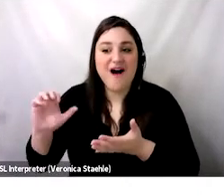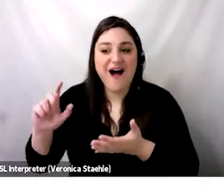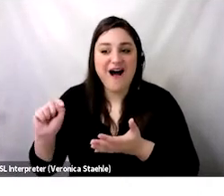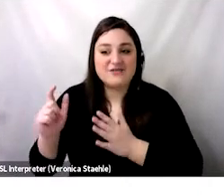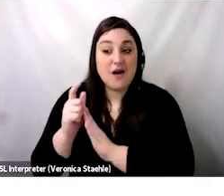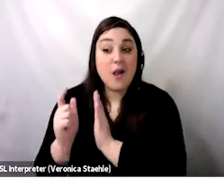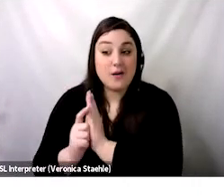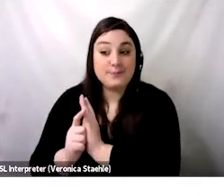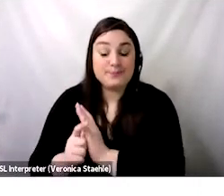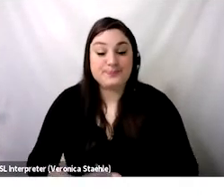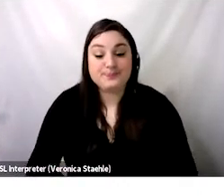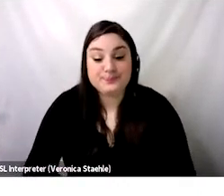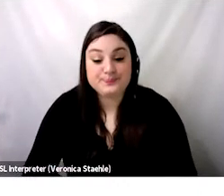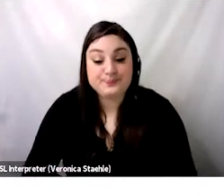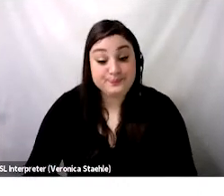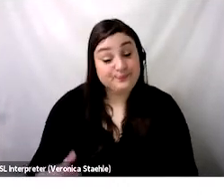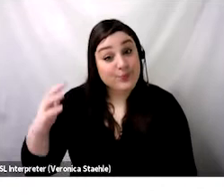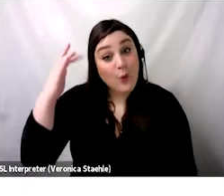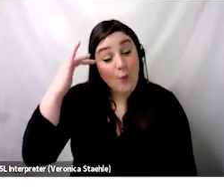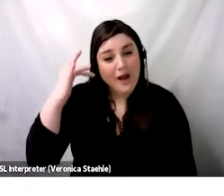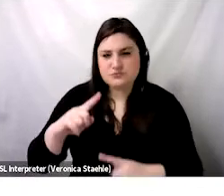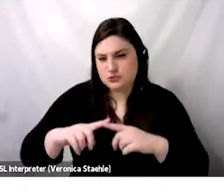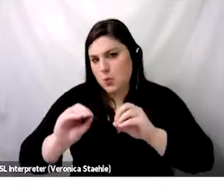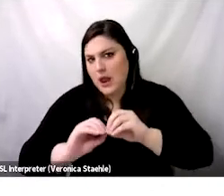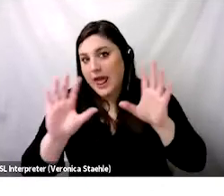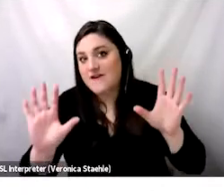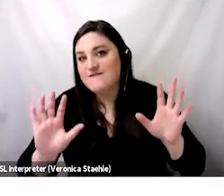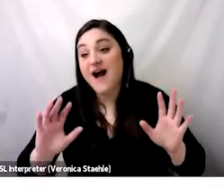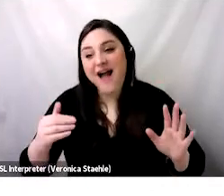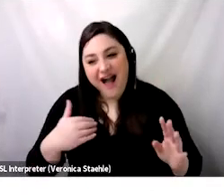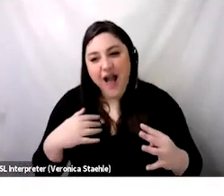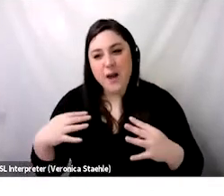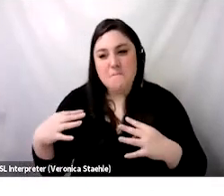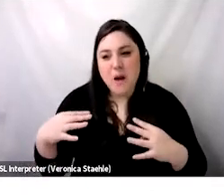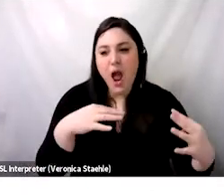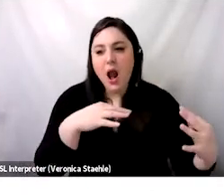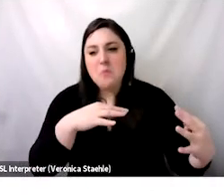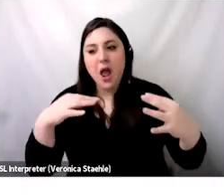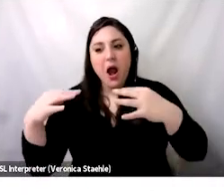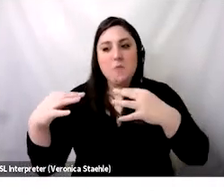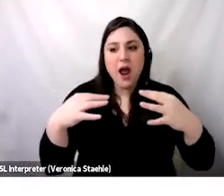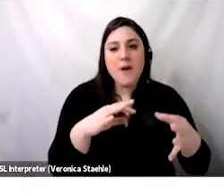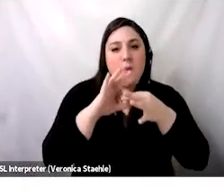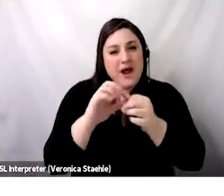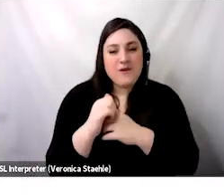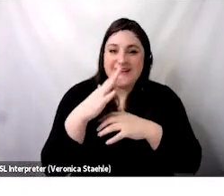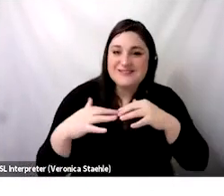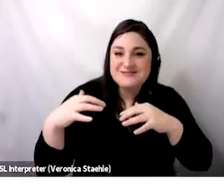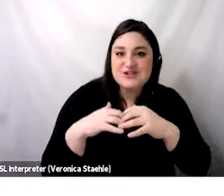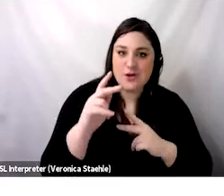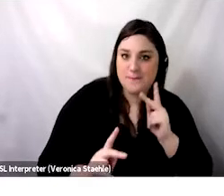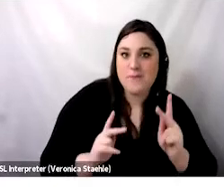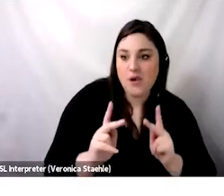battles were fought, folks. Battles were fought over the rights of indigenous people. Europeans